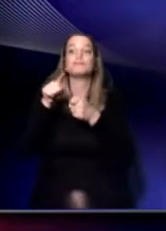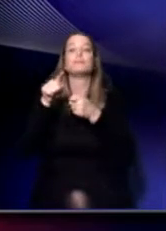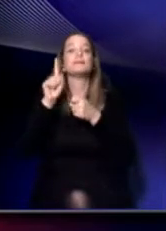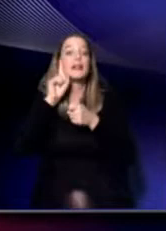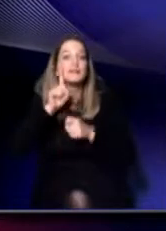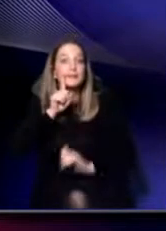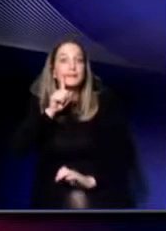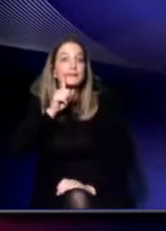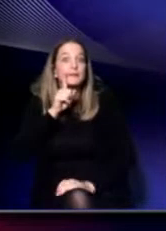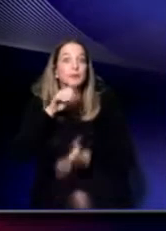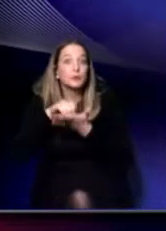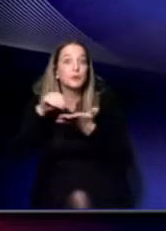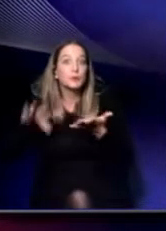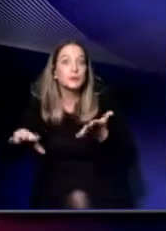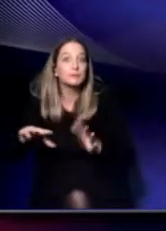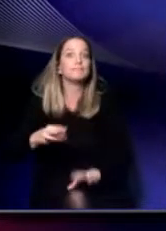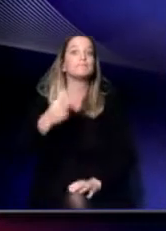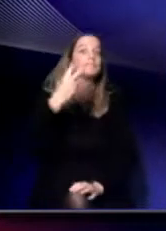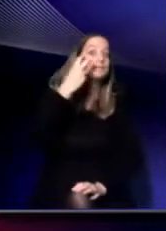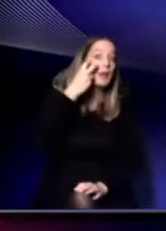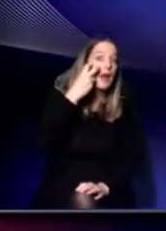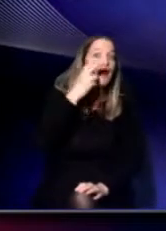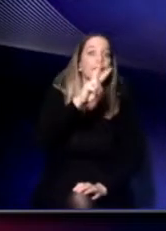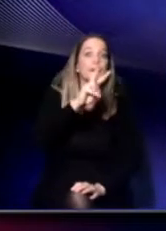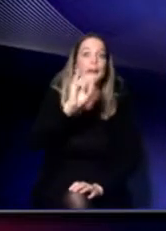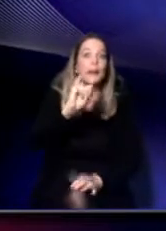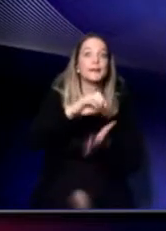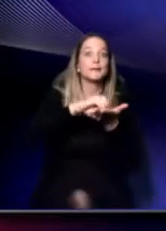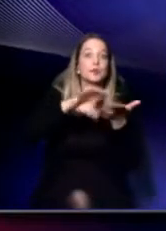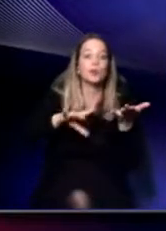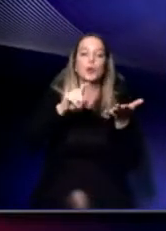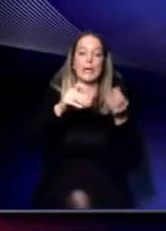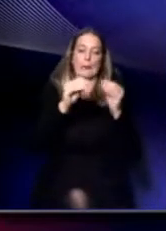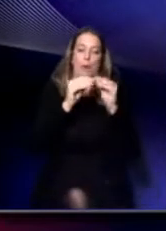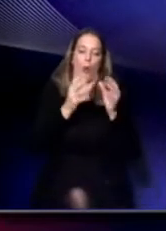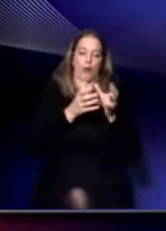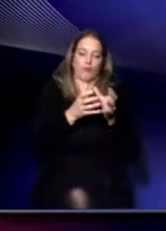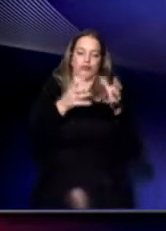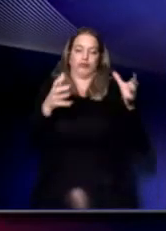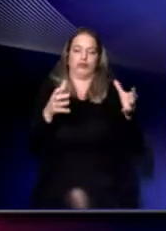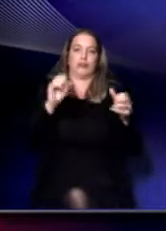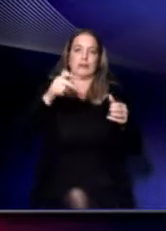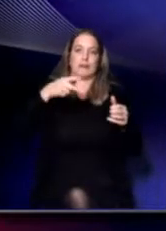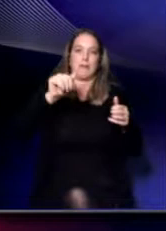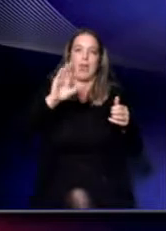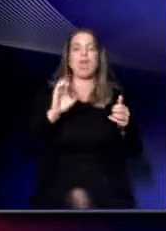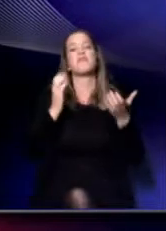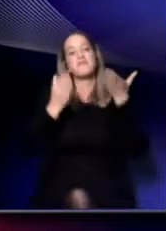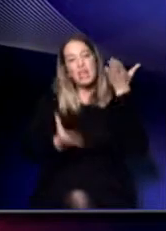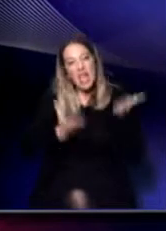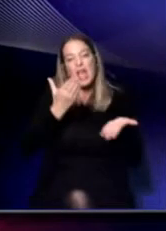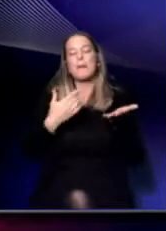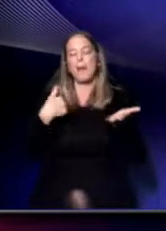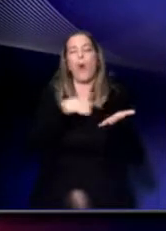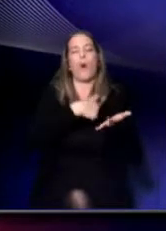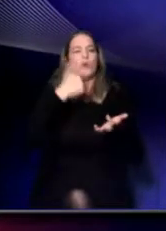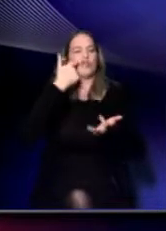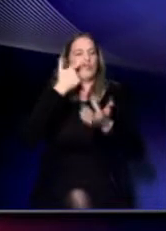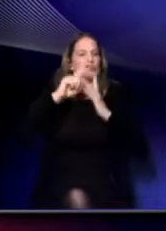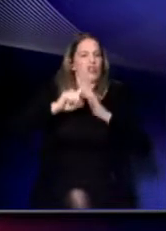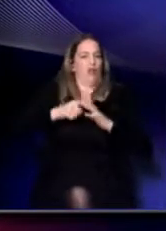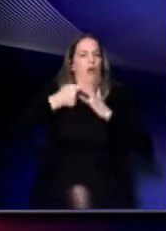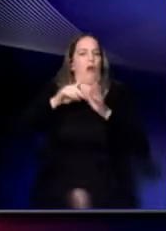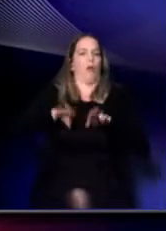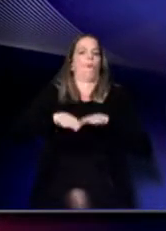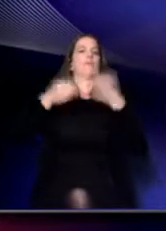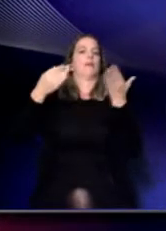and students who are blind and VI? Perhaps. We're starting to have that discussion. But we decided